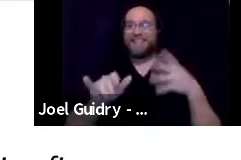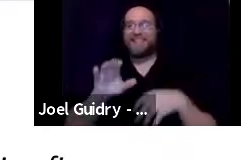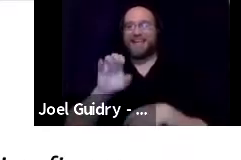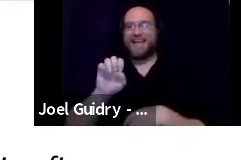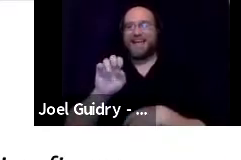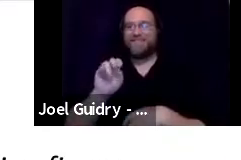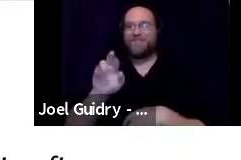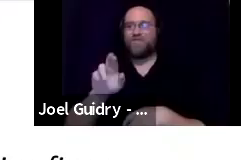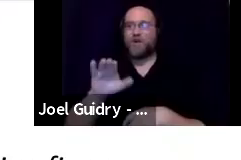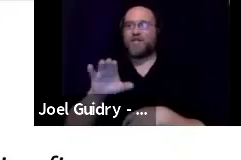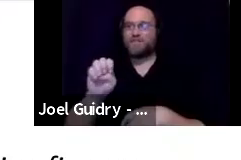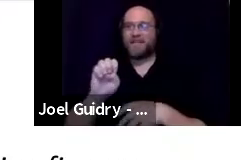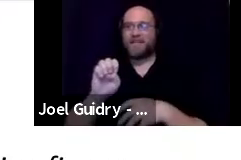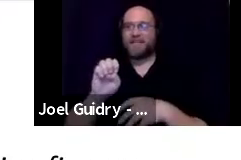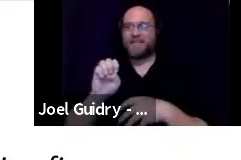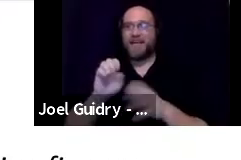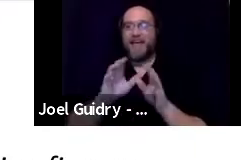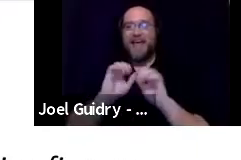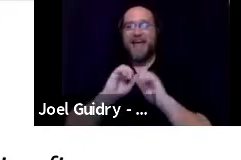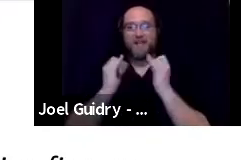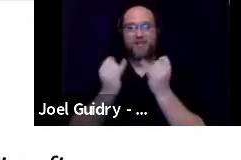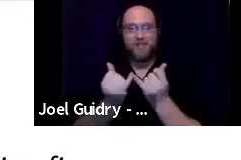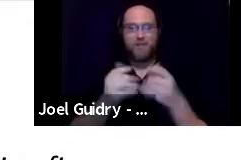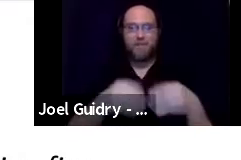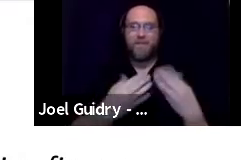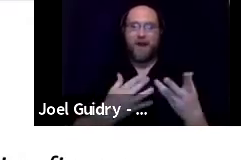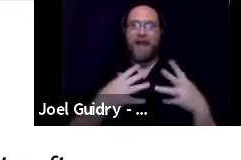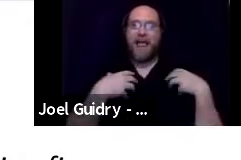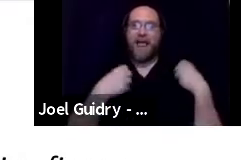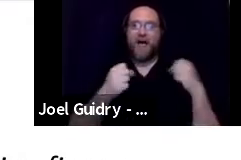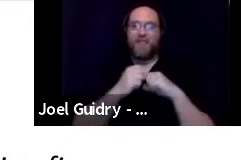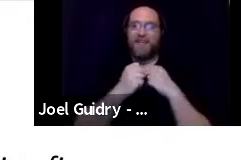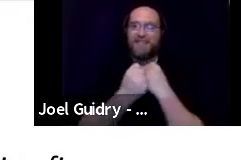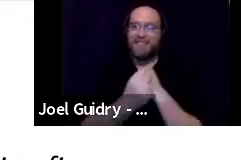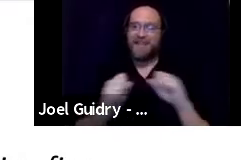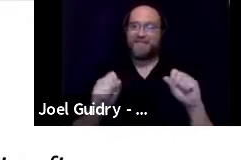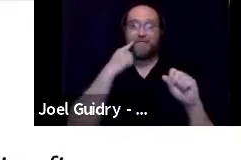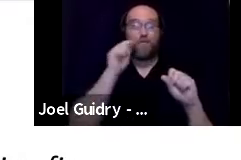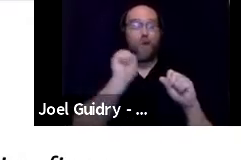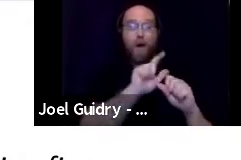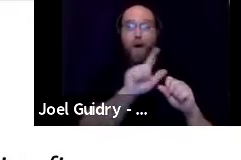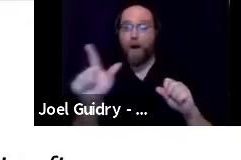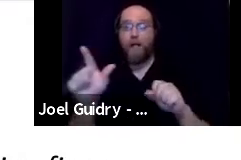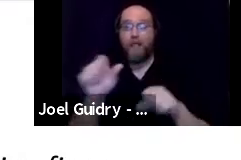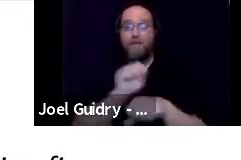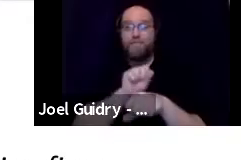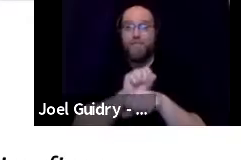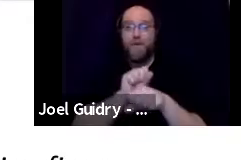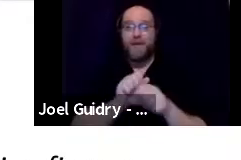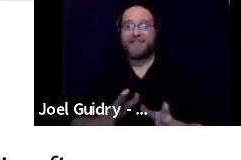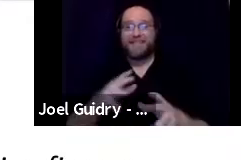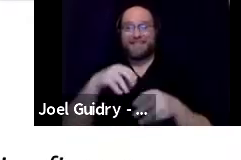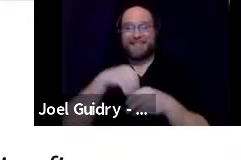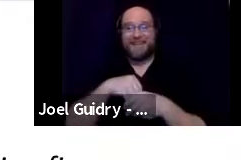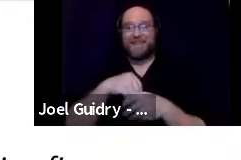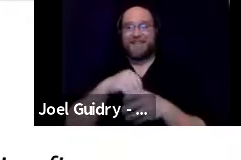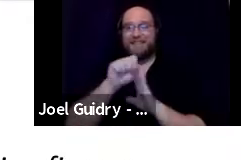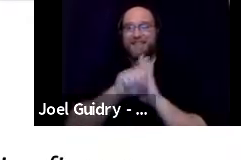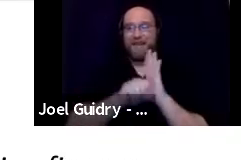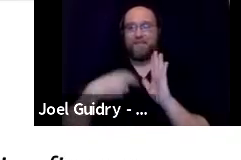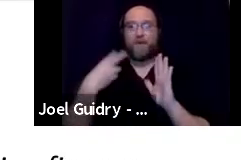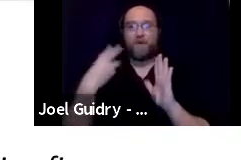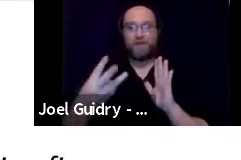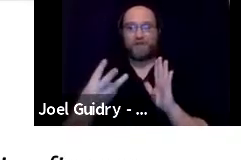health and safety for all employees in the state of Washington. And labor and industries